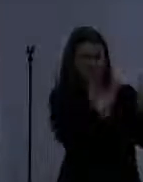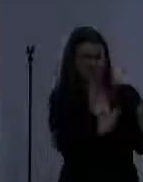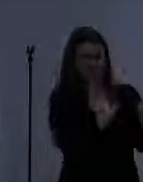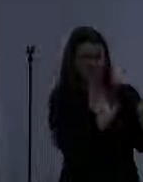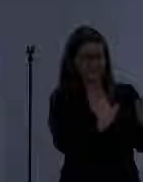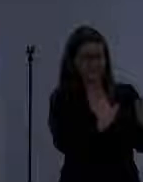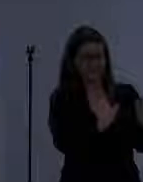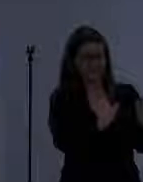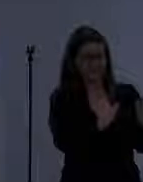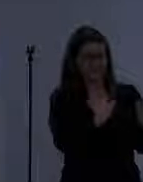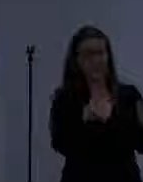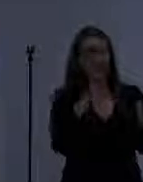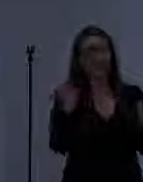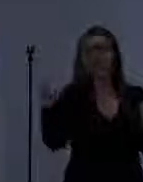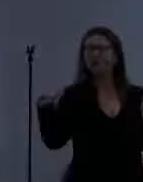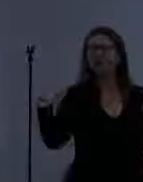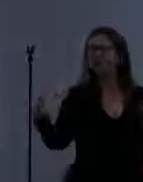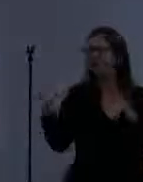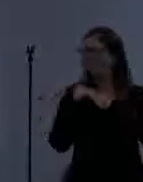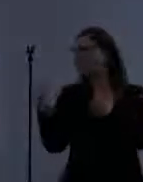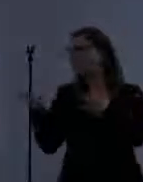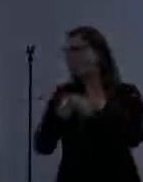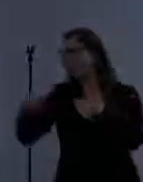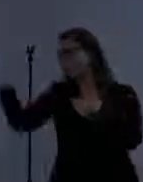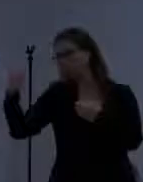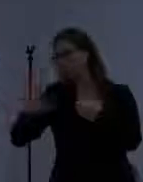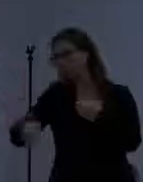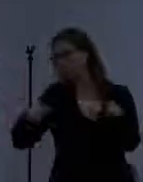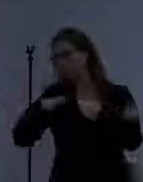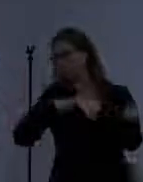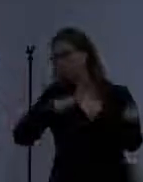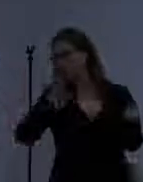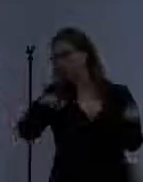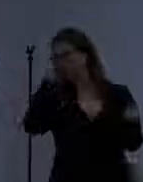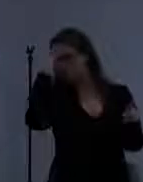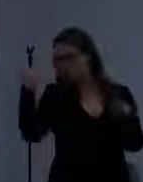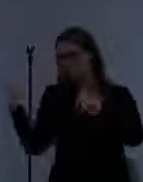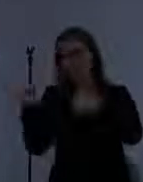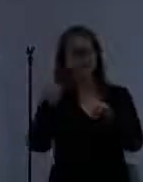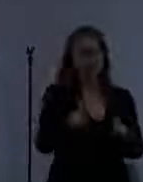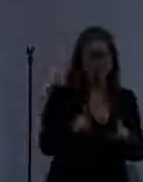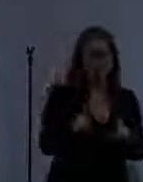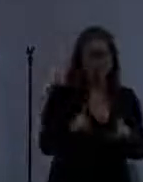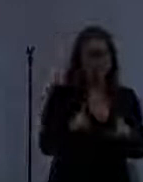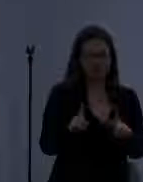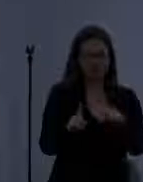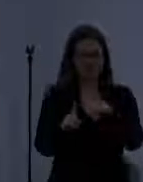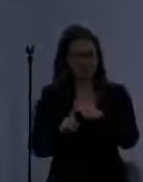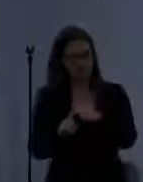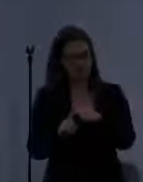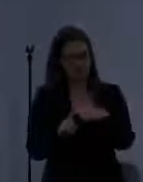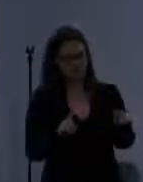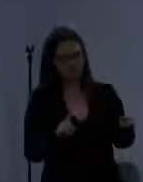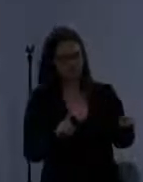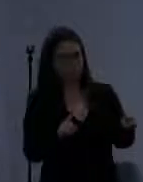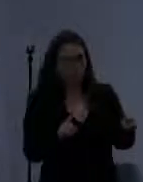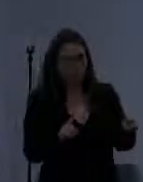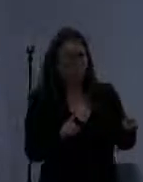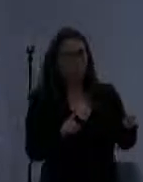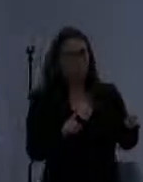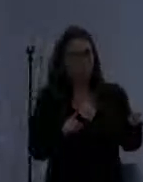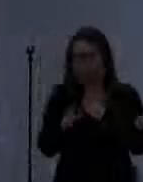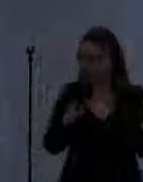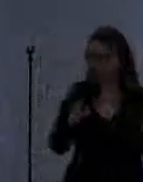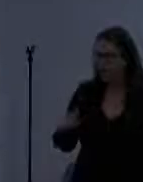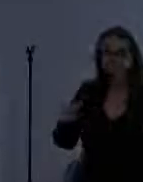know. So that would be a breach of privacy, knowing where they live, a serious breach. So a support